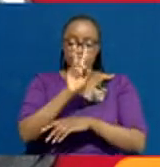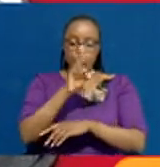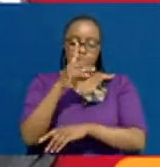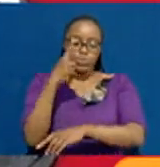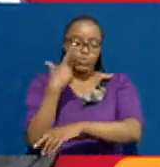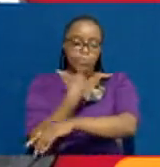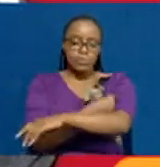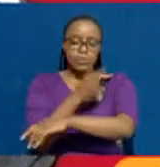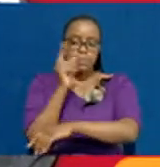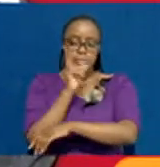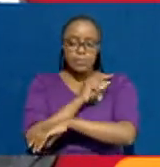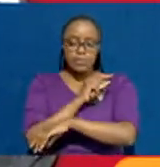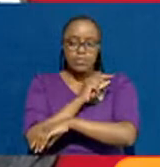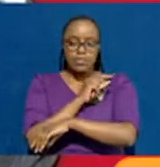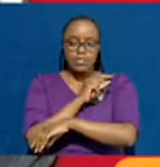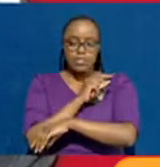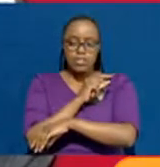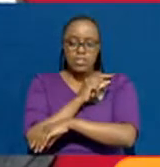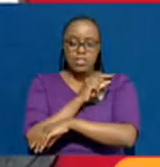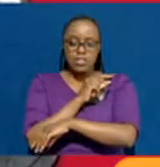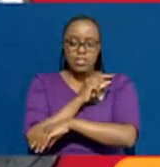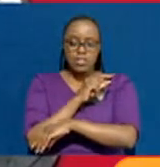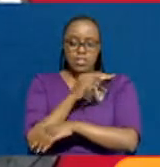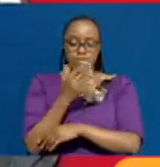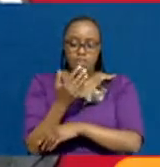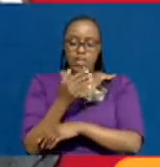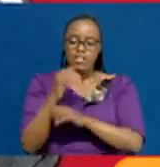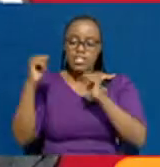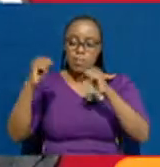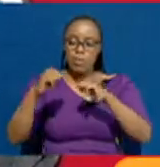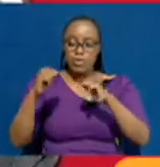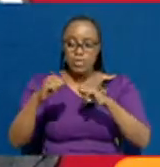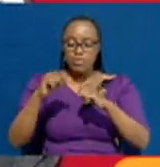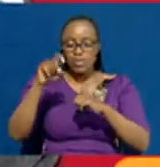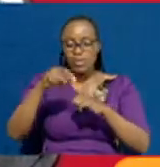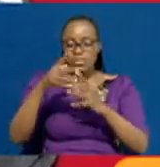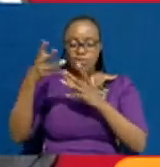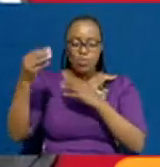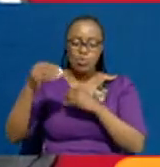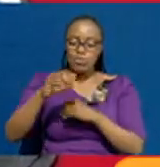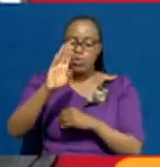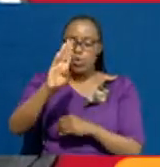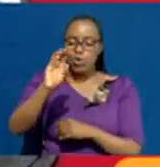vaccines will ask why is it necessary to take the booster shots?